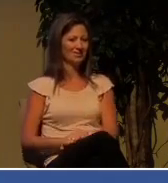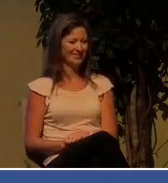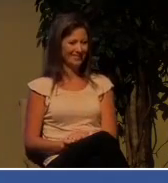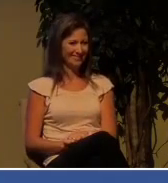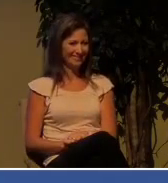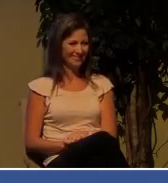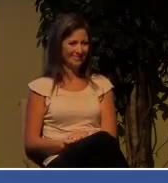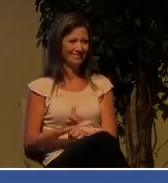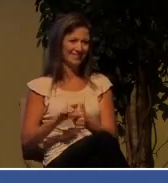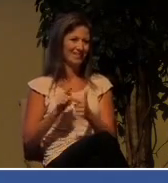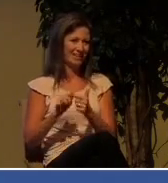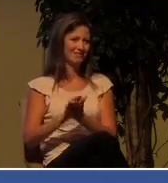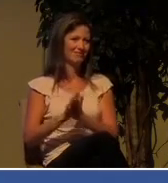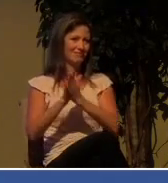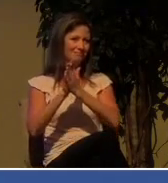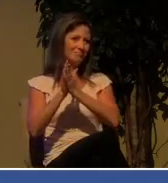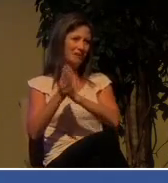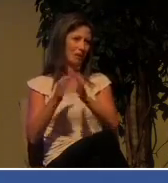we followed Jesus.